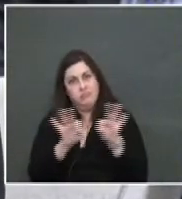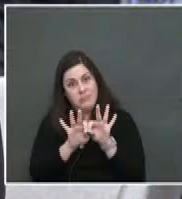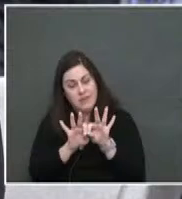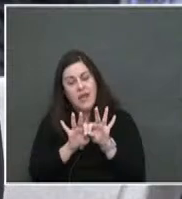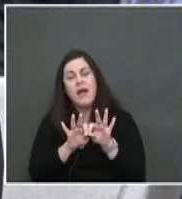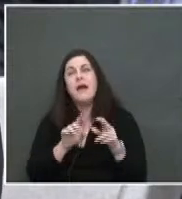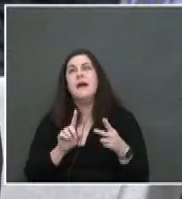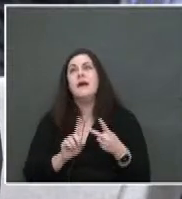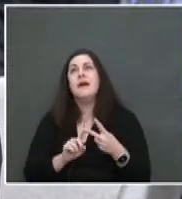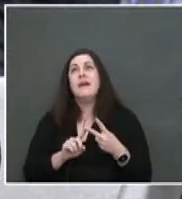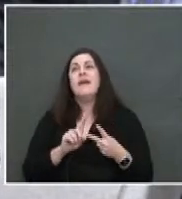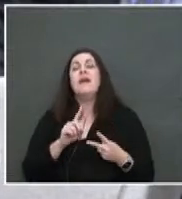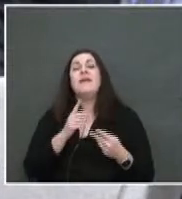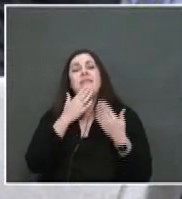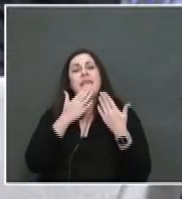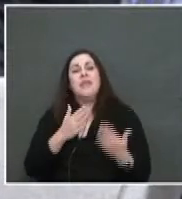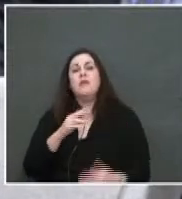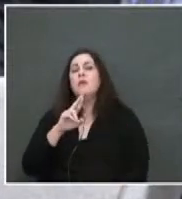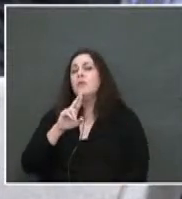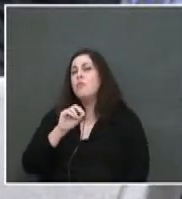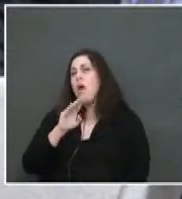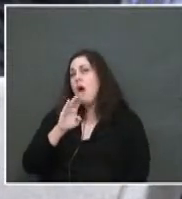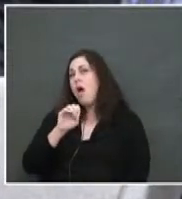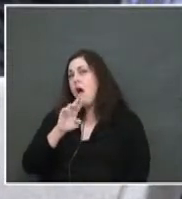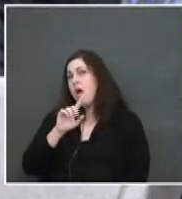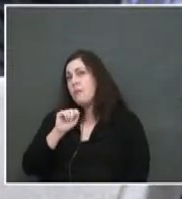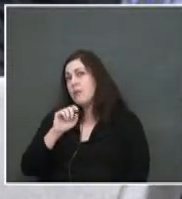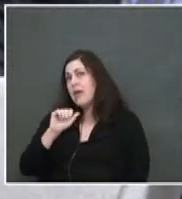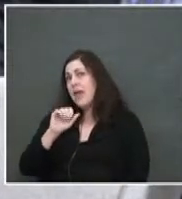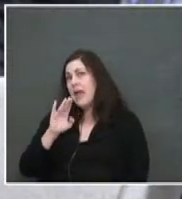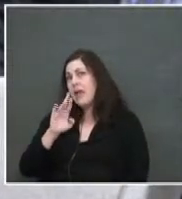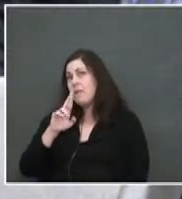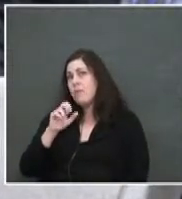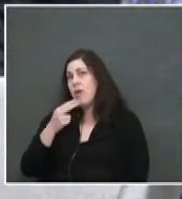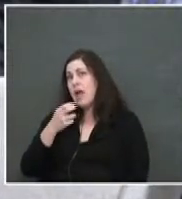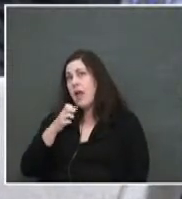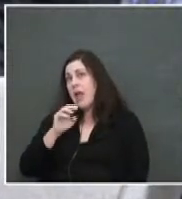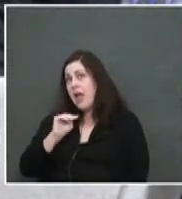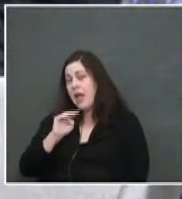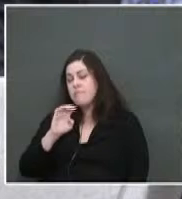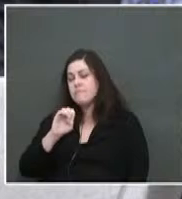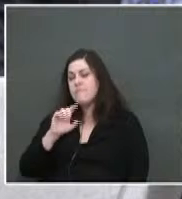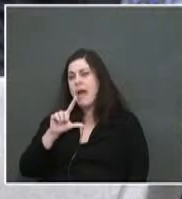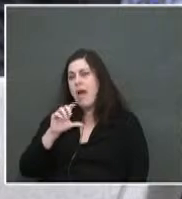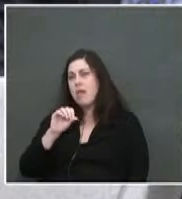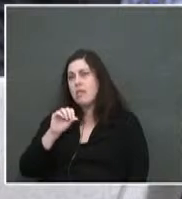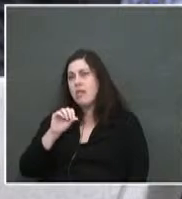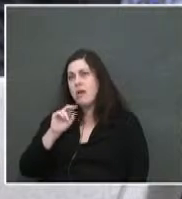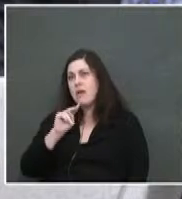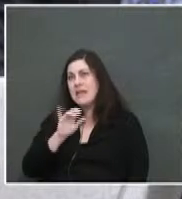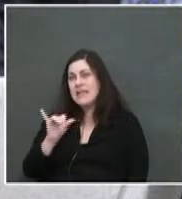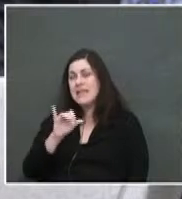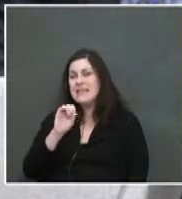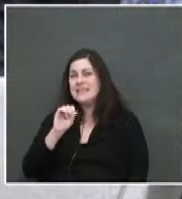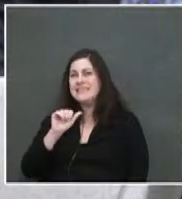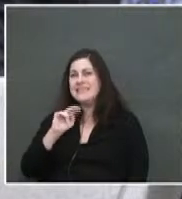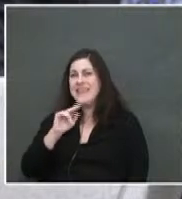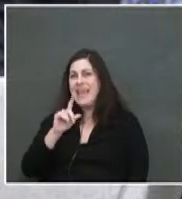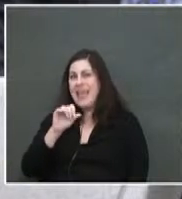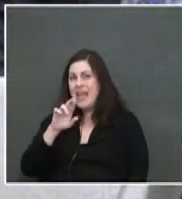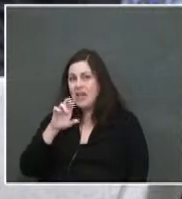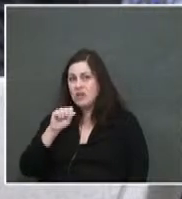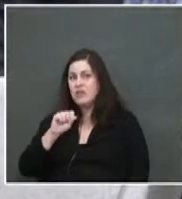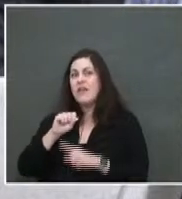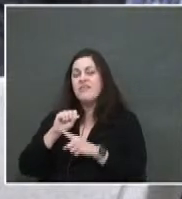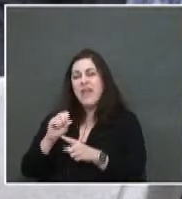you. Thank you to Robert Abraham and thank you to Melanie Sanders. These two people have been the pointy end of the stick and some